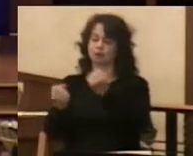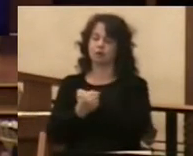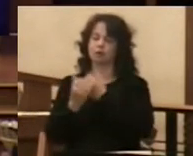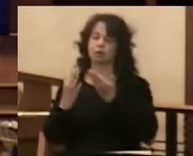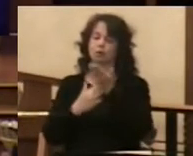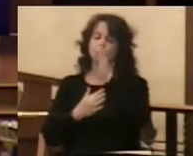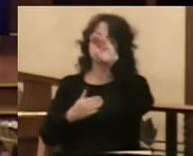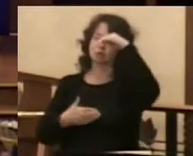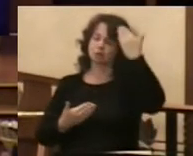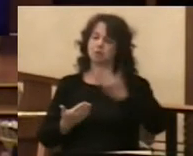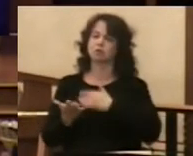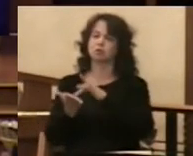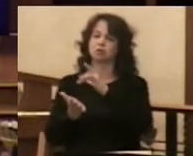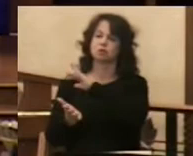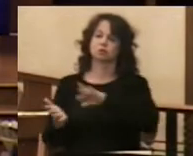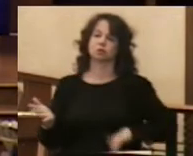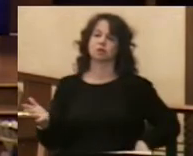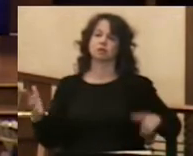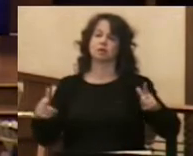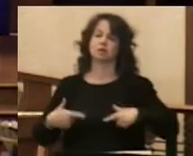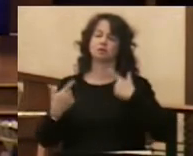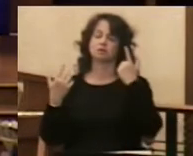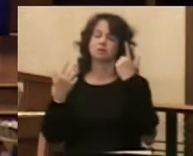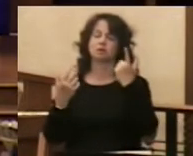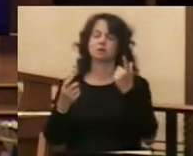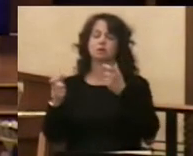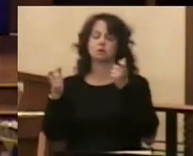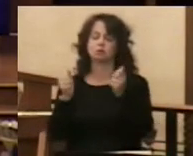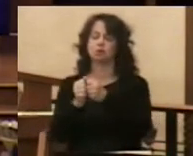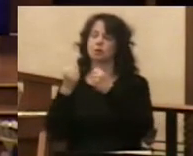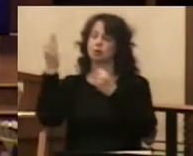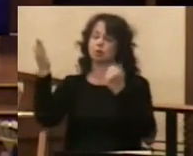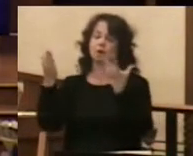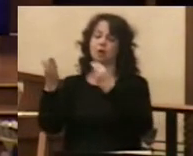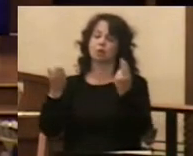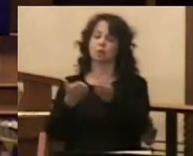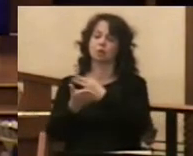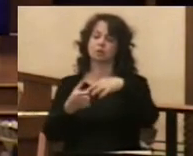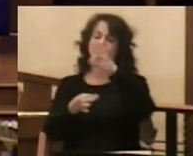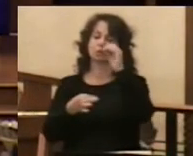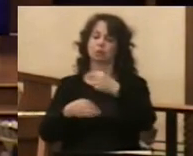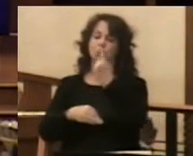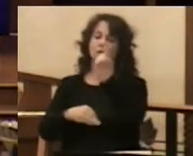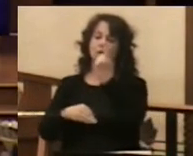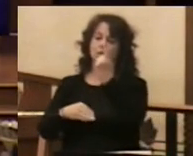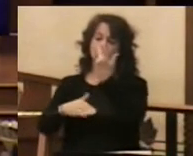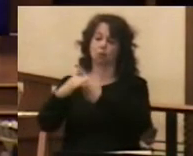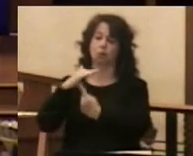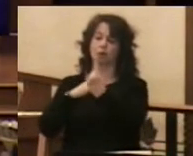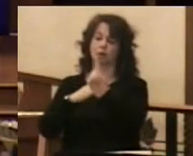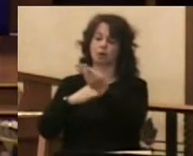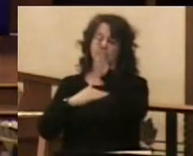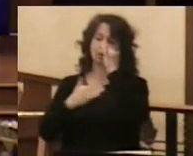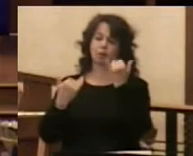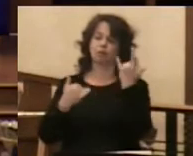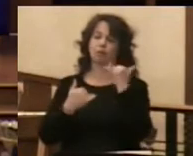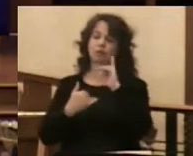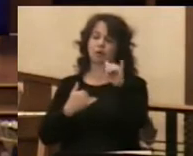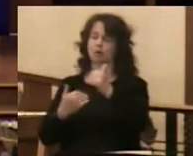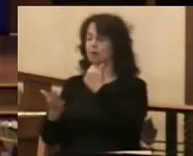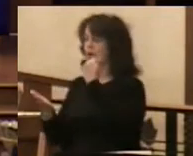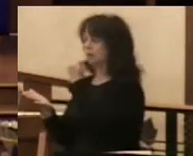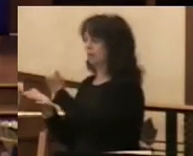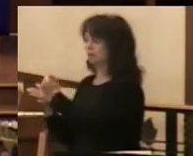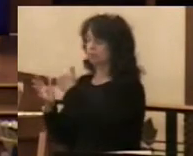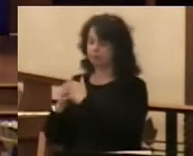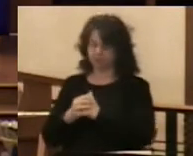Jesus Christ, our Lord, who lives and reigns with you and the Holy Spirit, one God, now and forever.